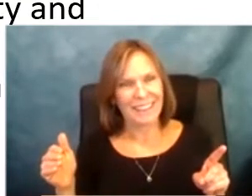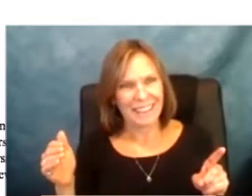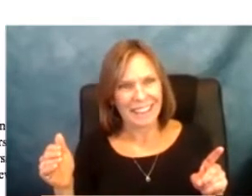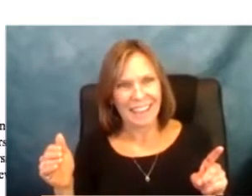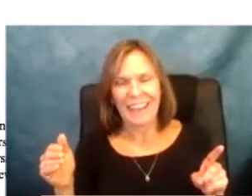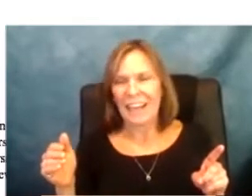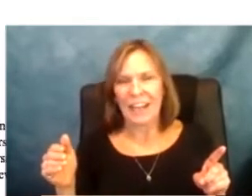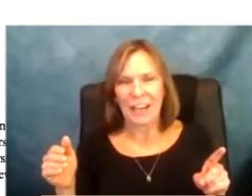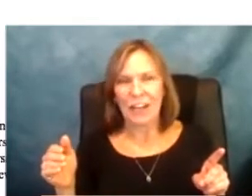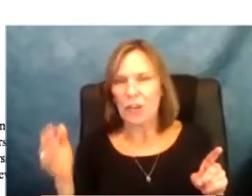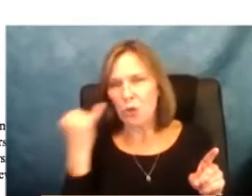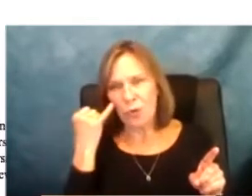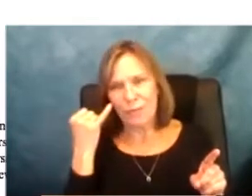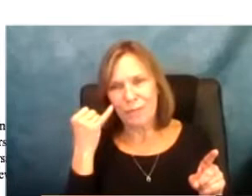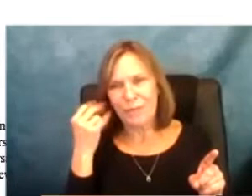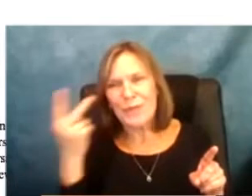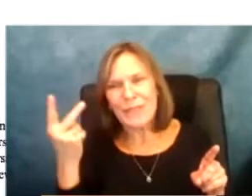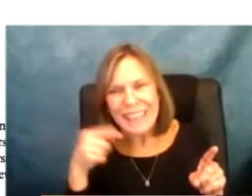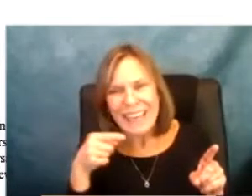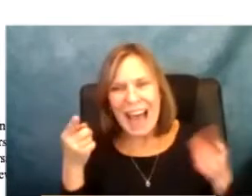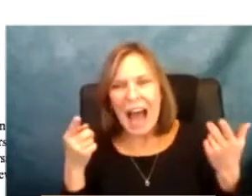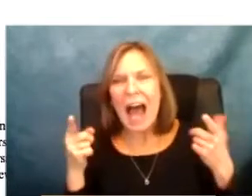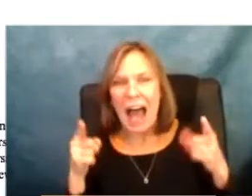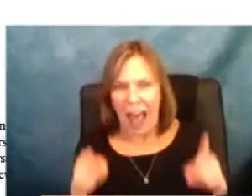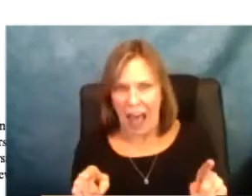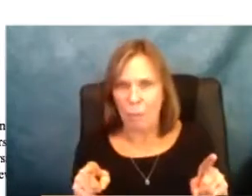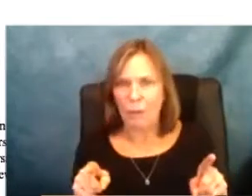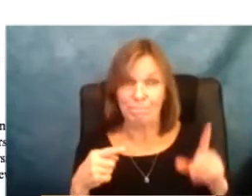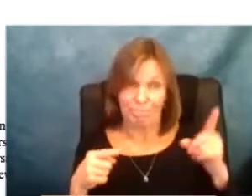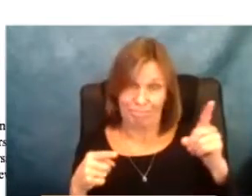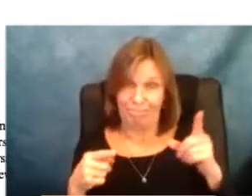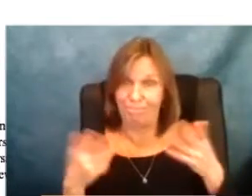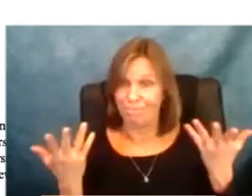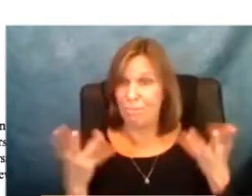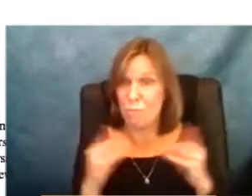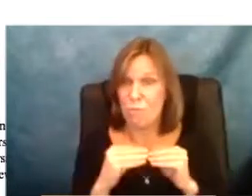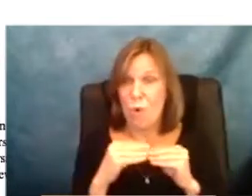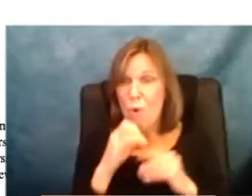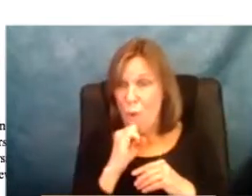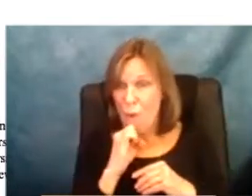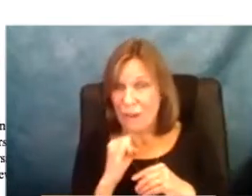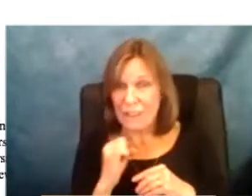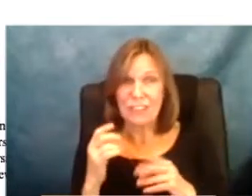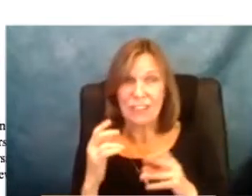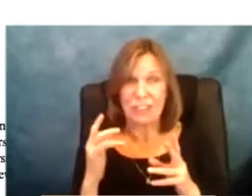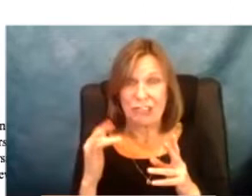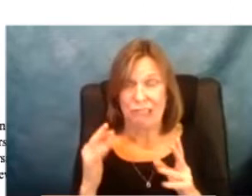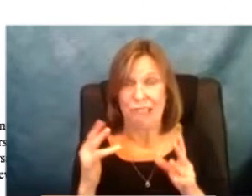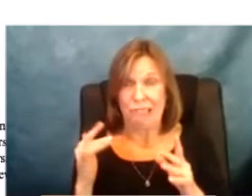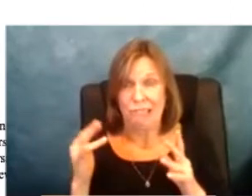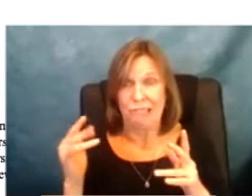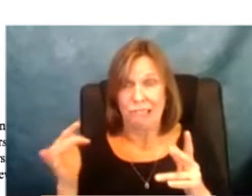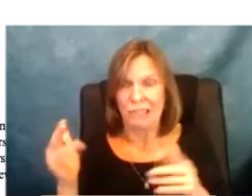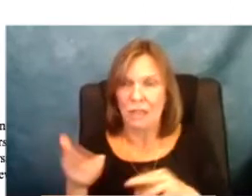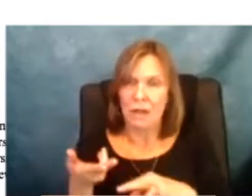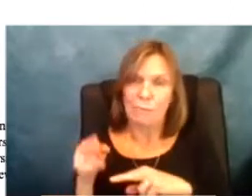you'll see cases go to, nice, good job. In some counties, cases